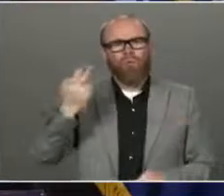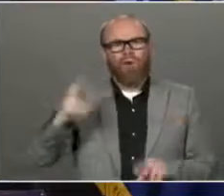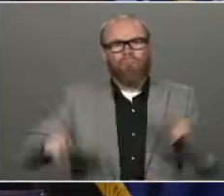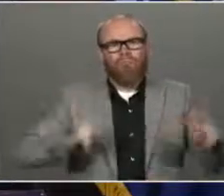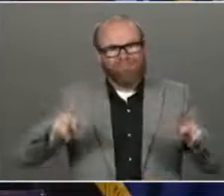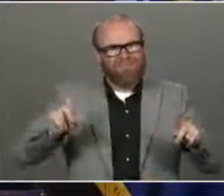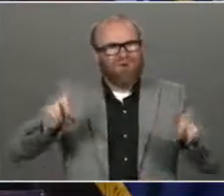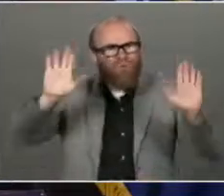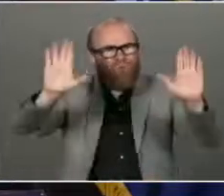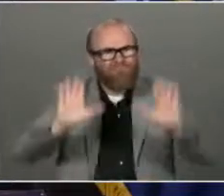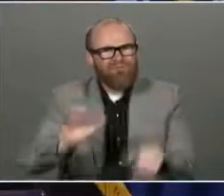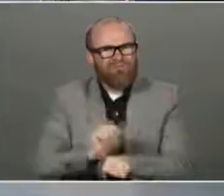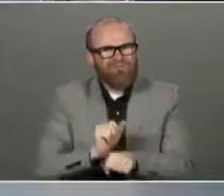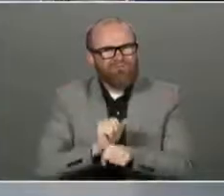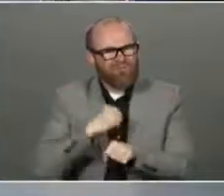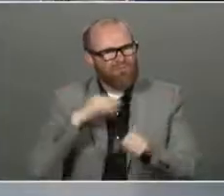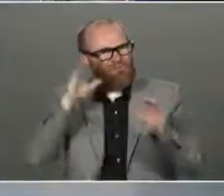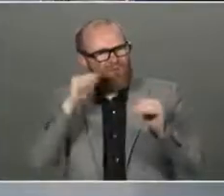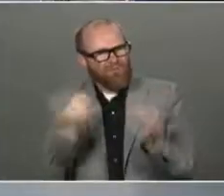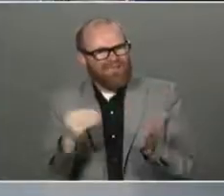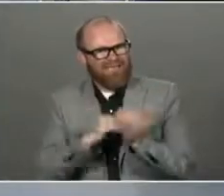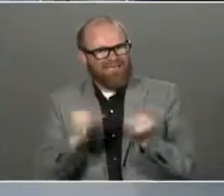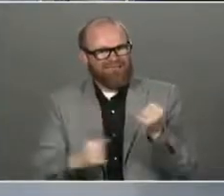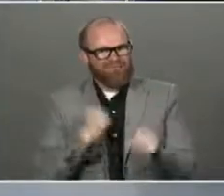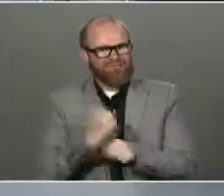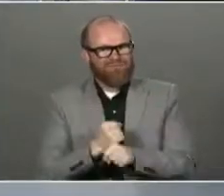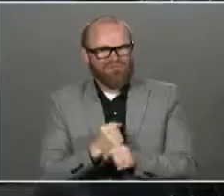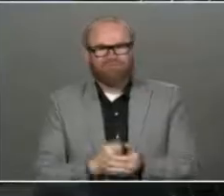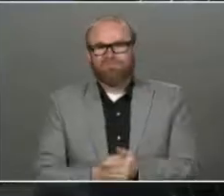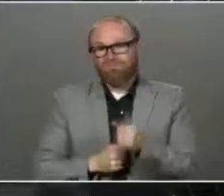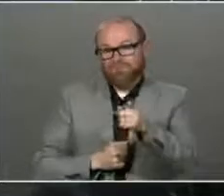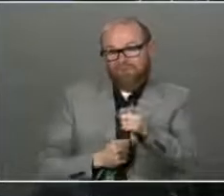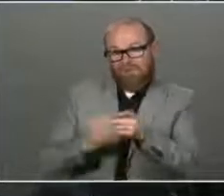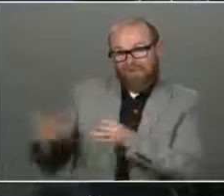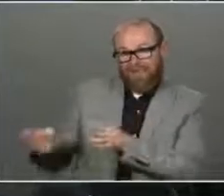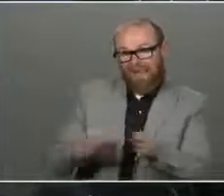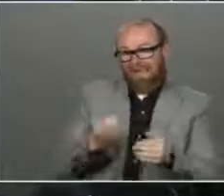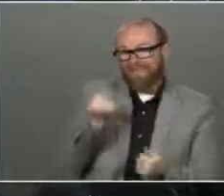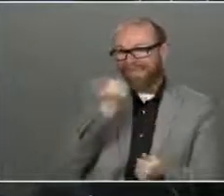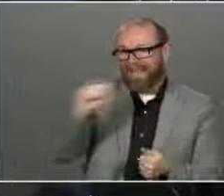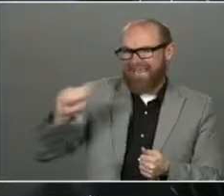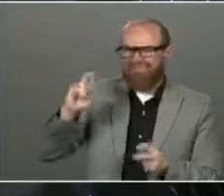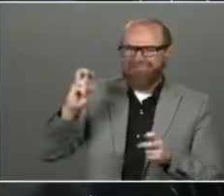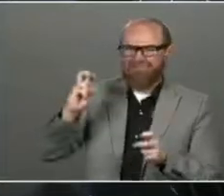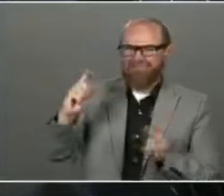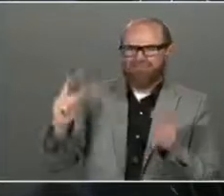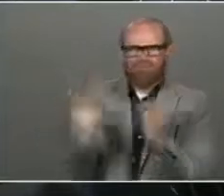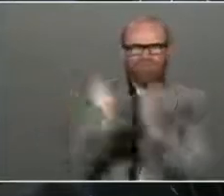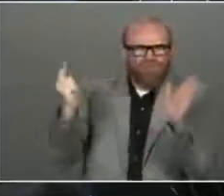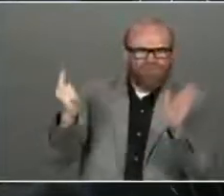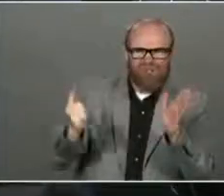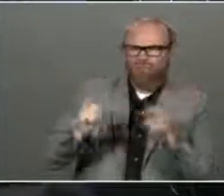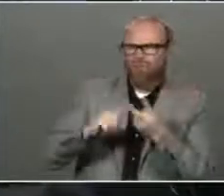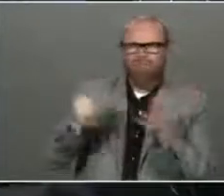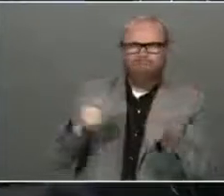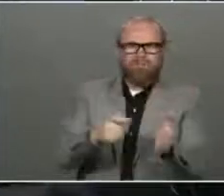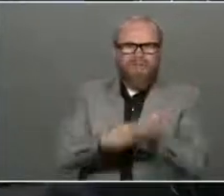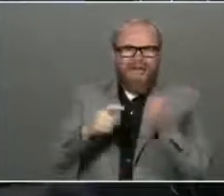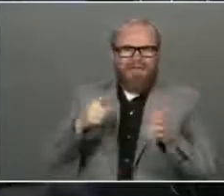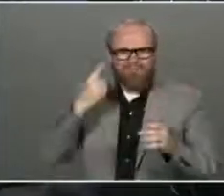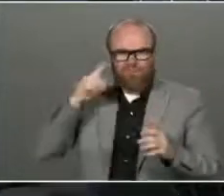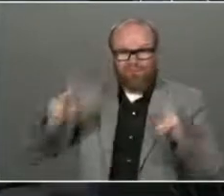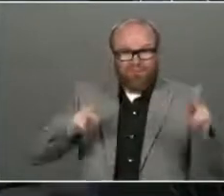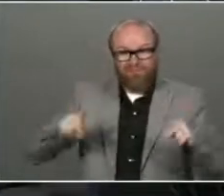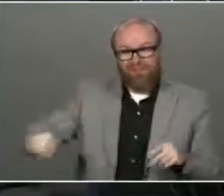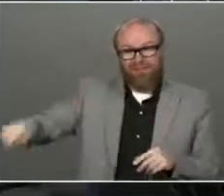repeat performance this year. Are you planning any restrictions or any kind of demands from the state on local water districts when it